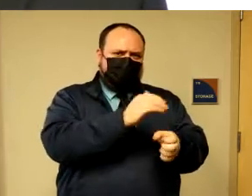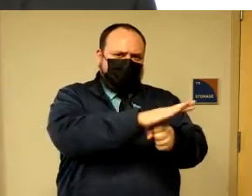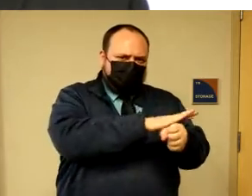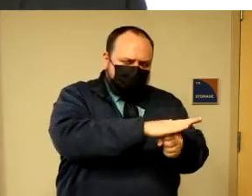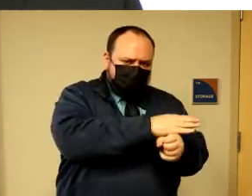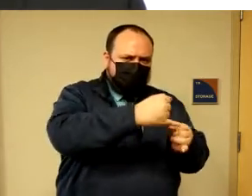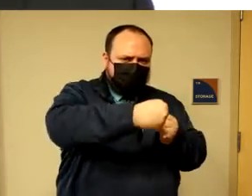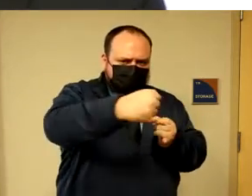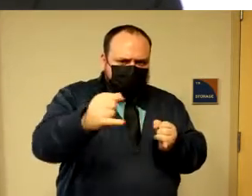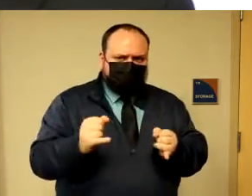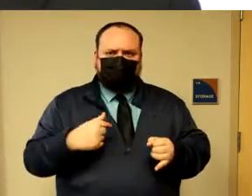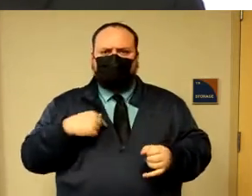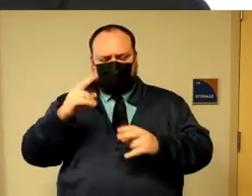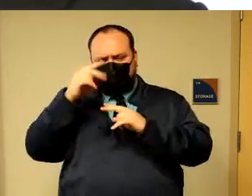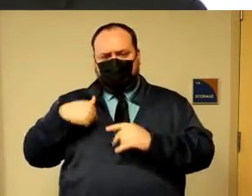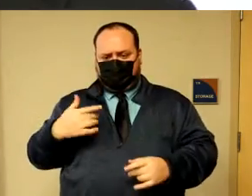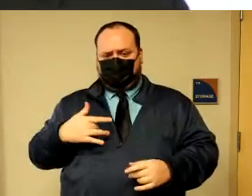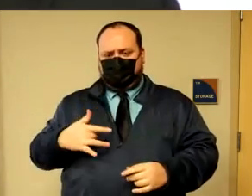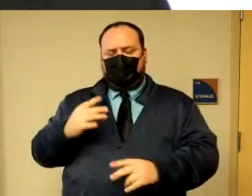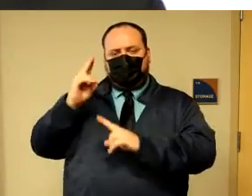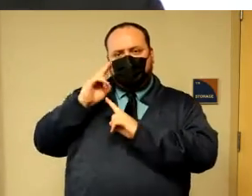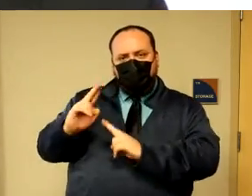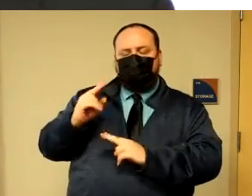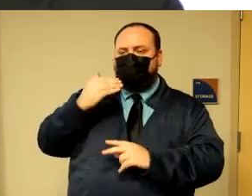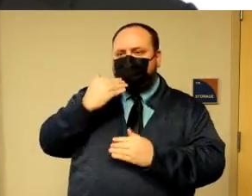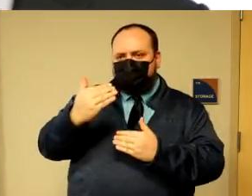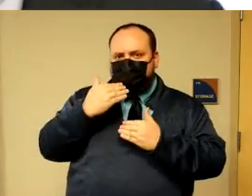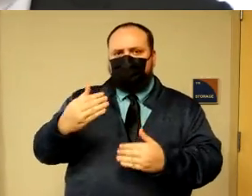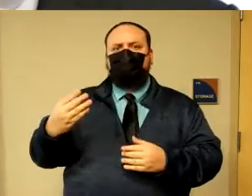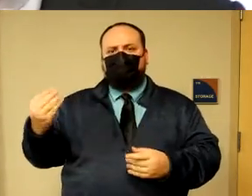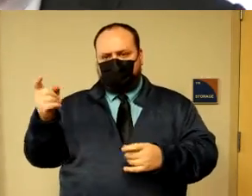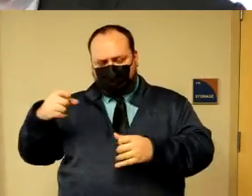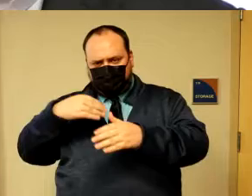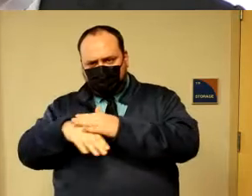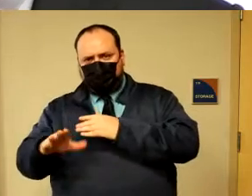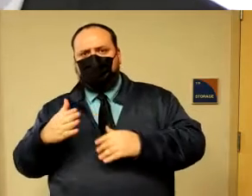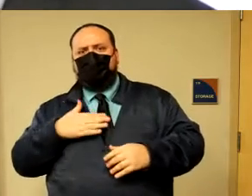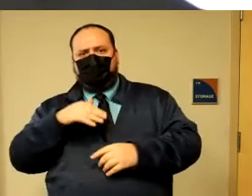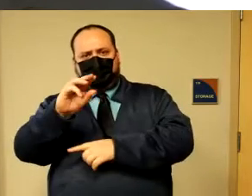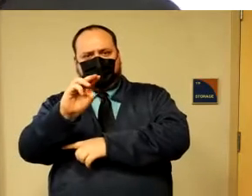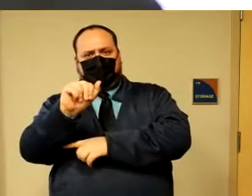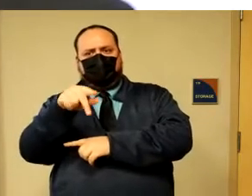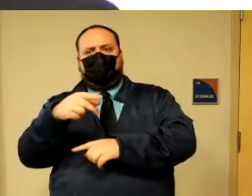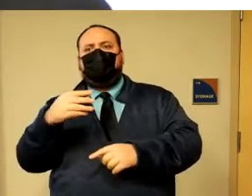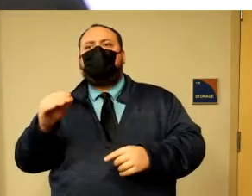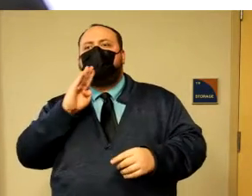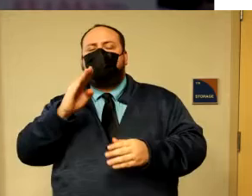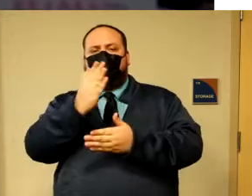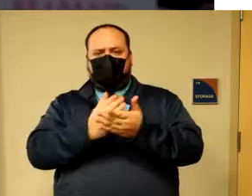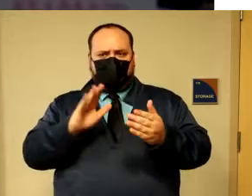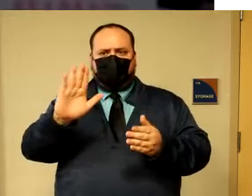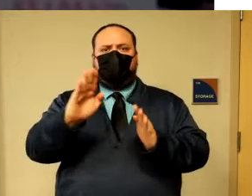presenting, and I'm honored to be able to submit a map, and I'm honored to be, to be part of the